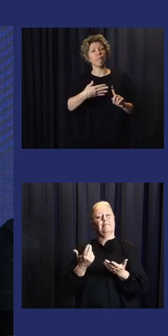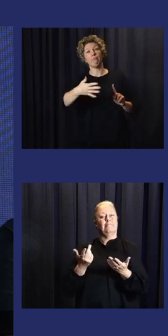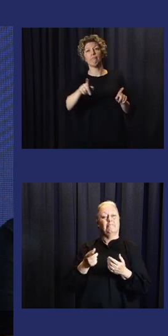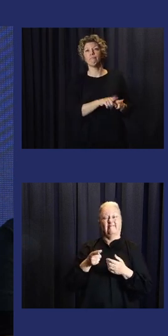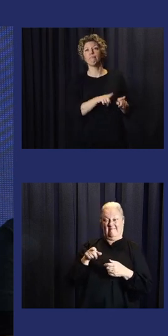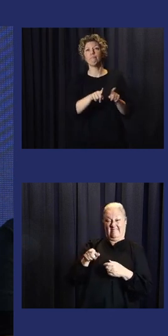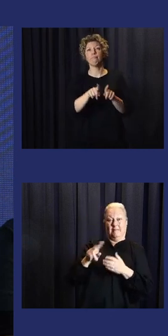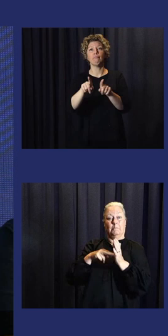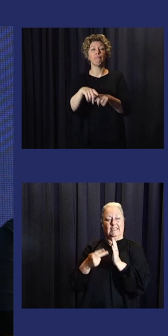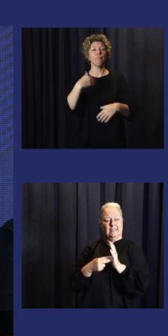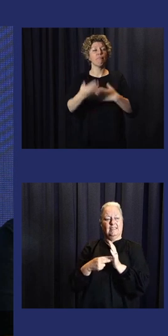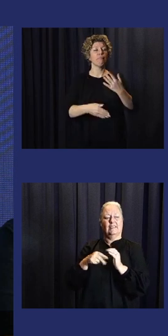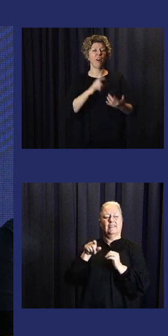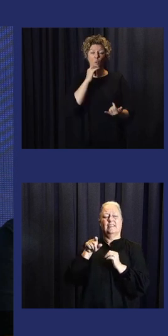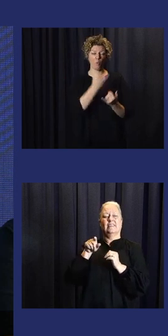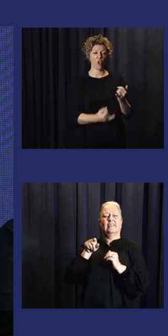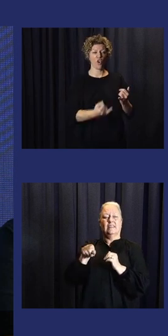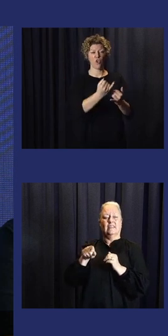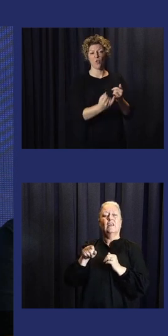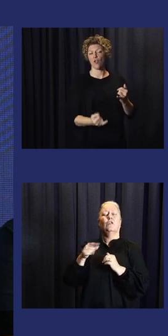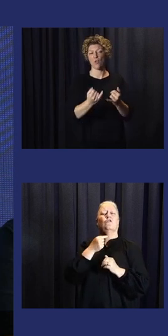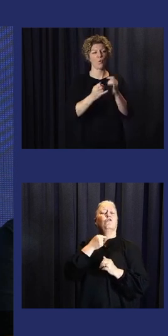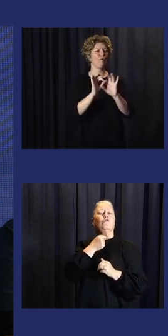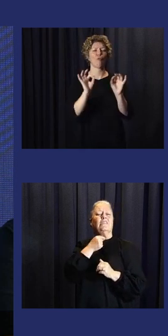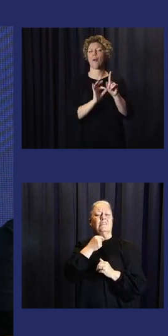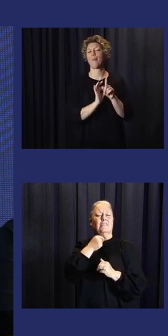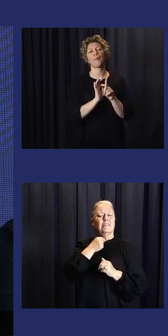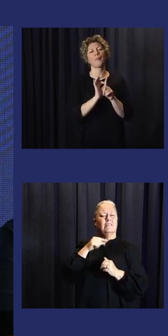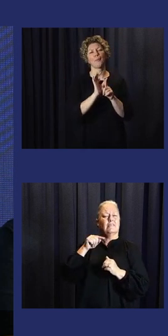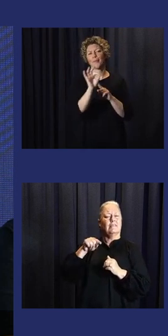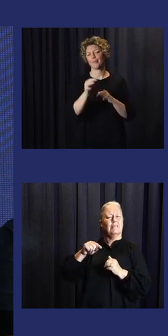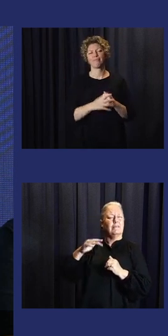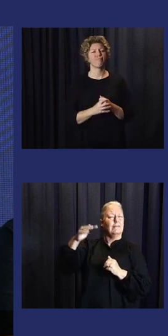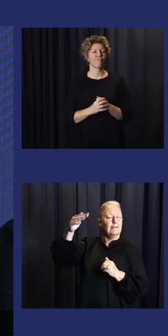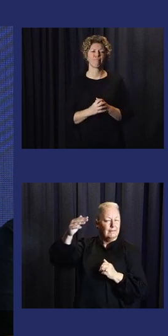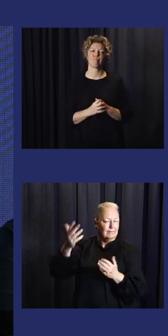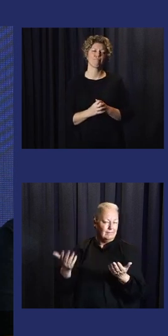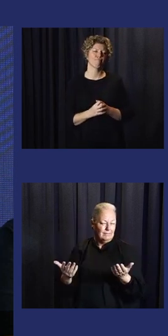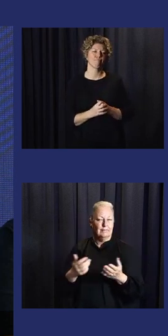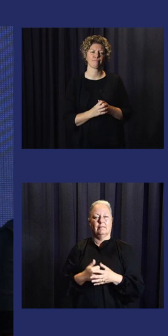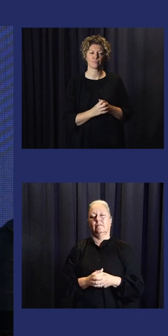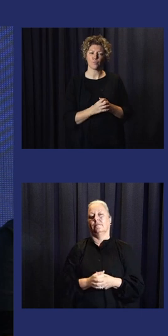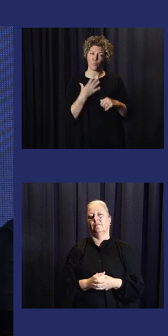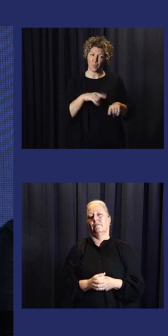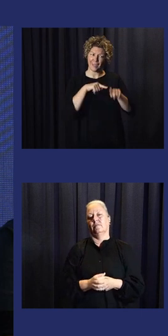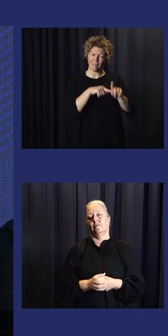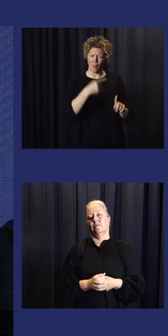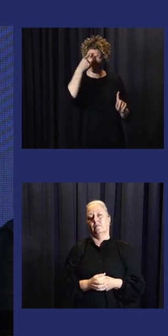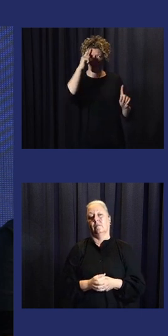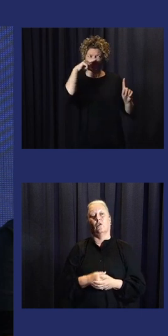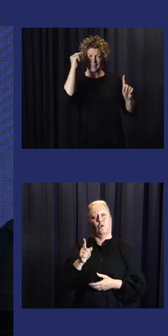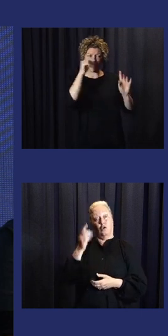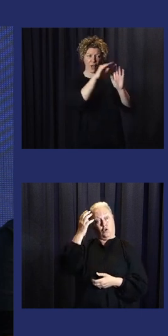continue increasing risks and not meeting the objectives of the Sendai framework.